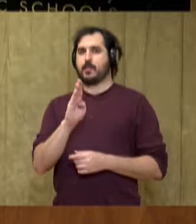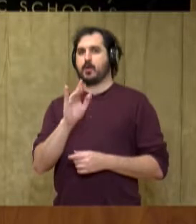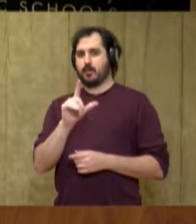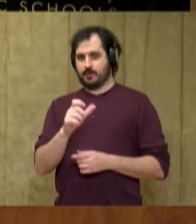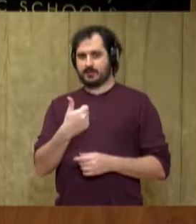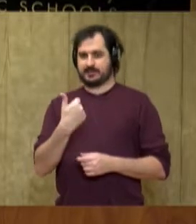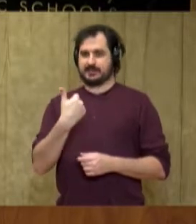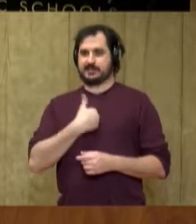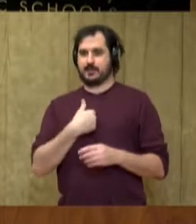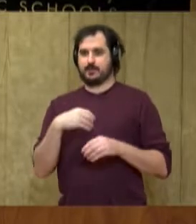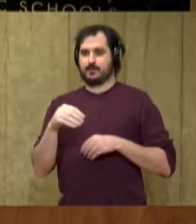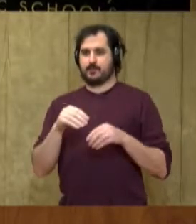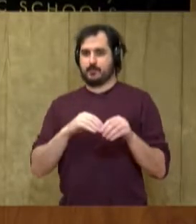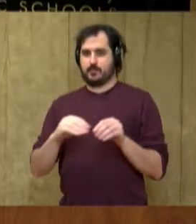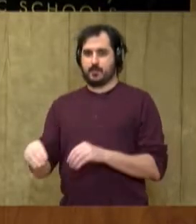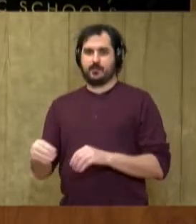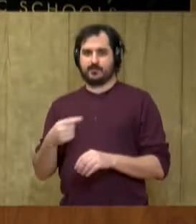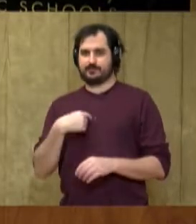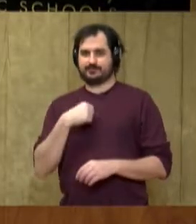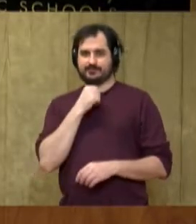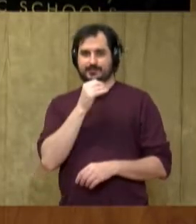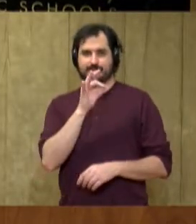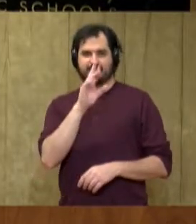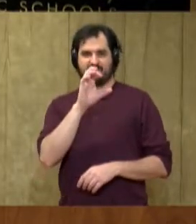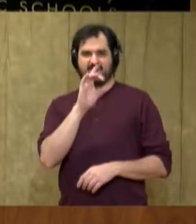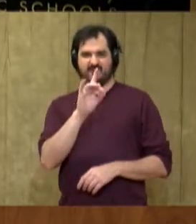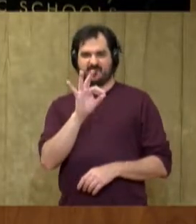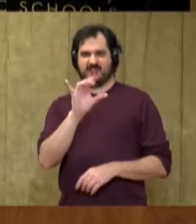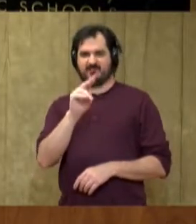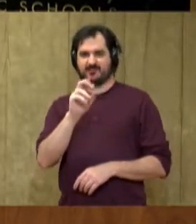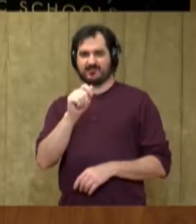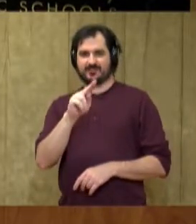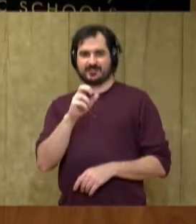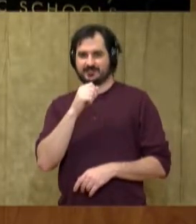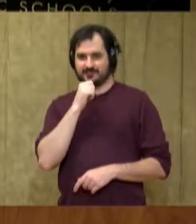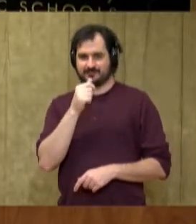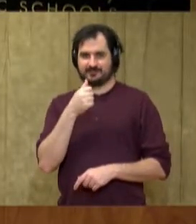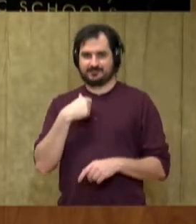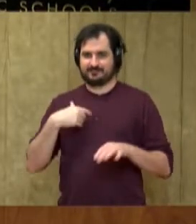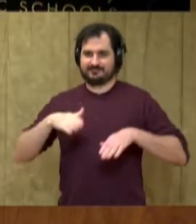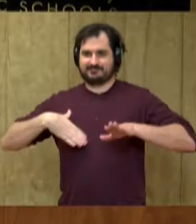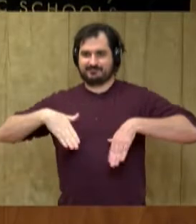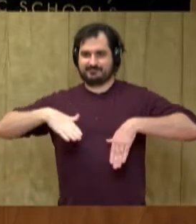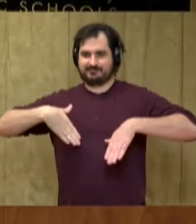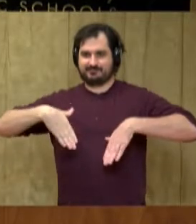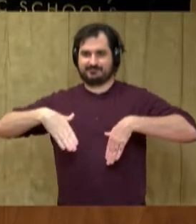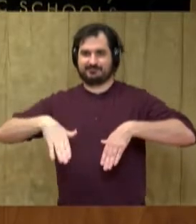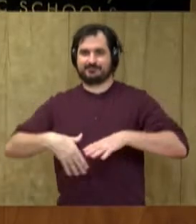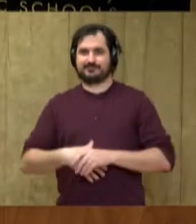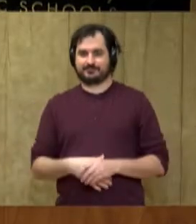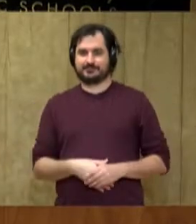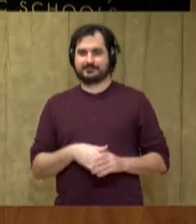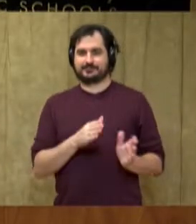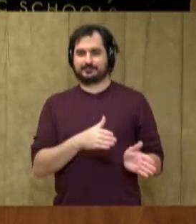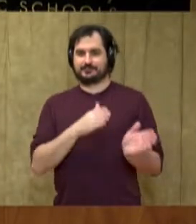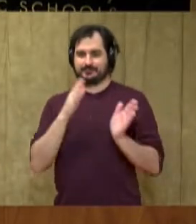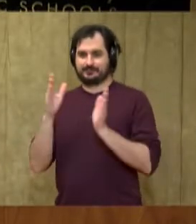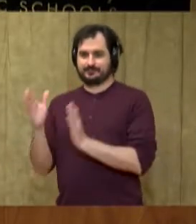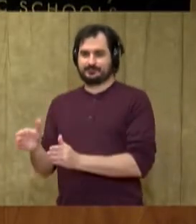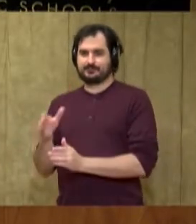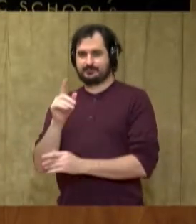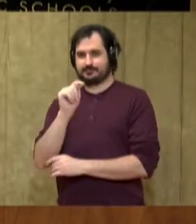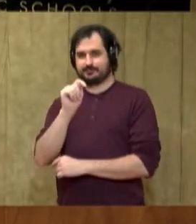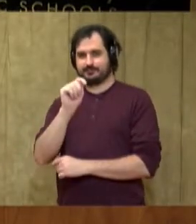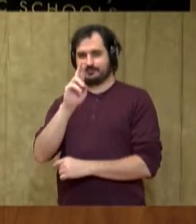get out there and run. Tract. What did it mean? Yes, it meant to drag or to